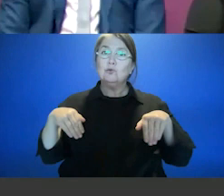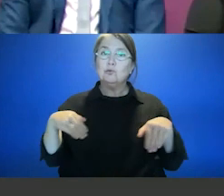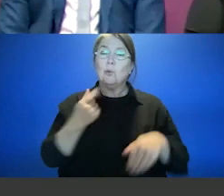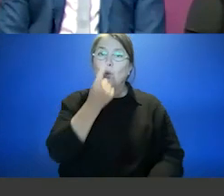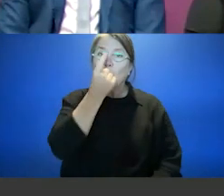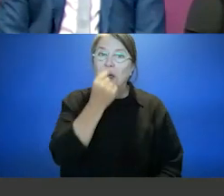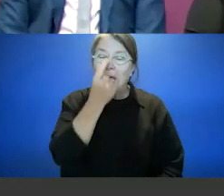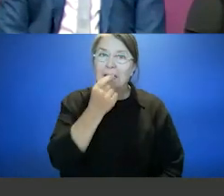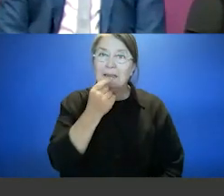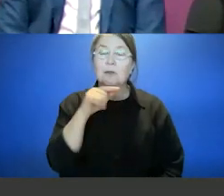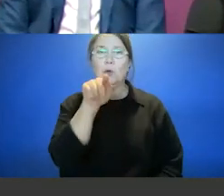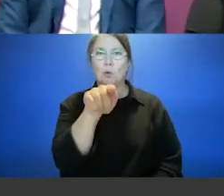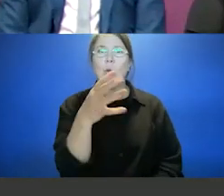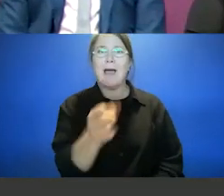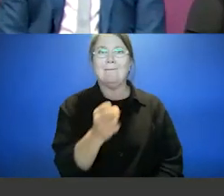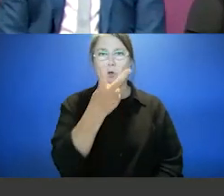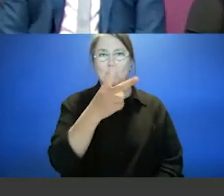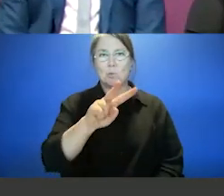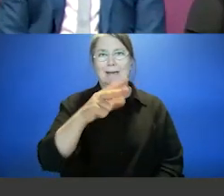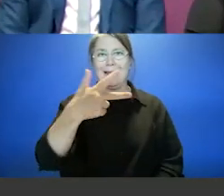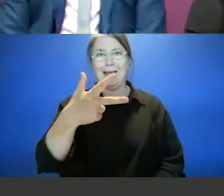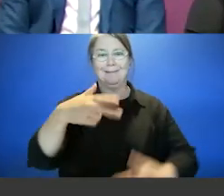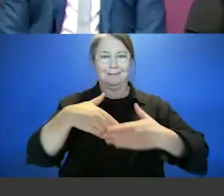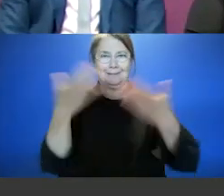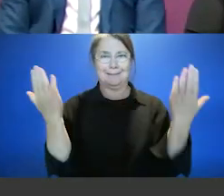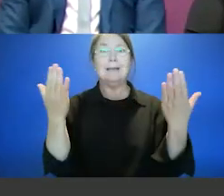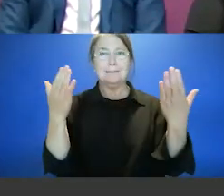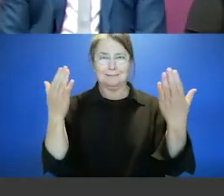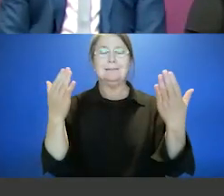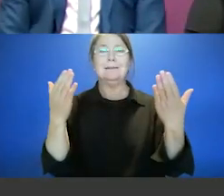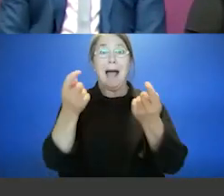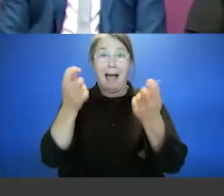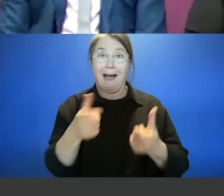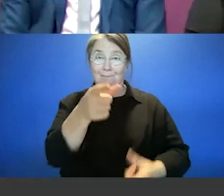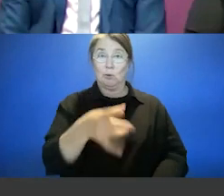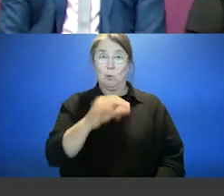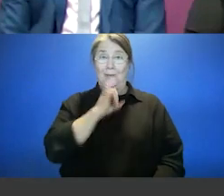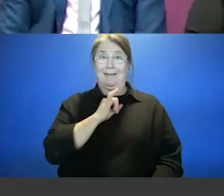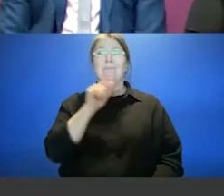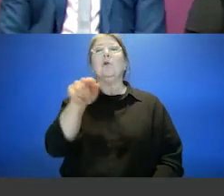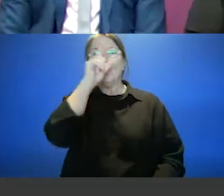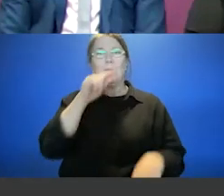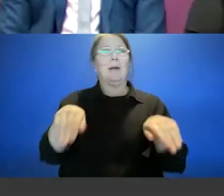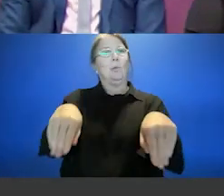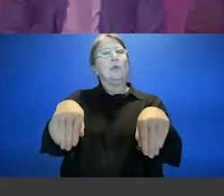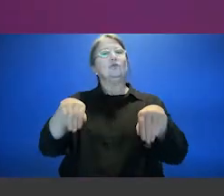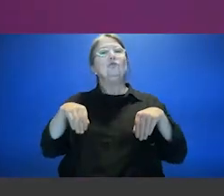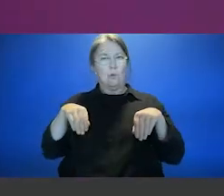also says that you have 28 days where you can withdraw from the public interest disclosure